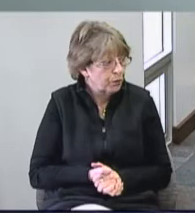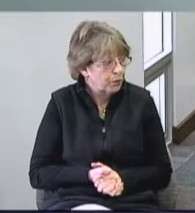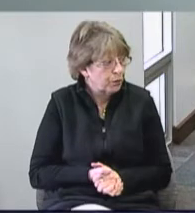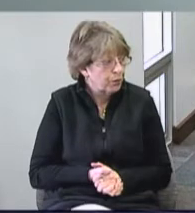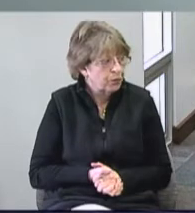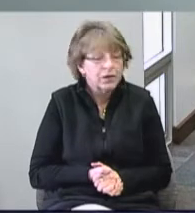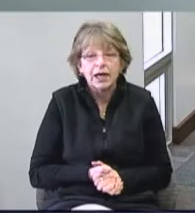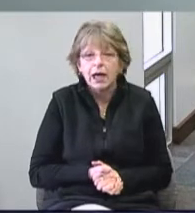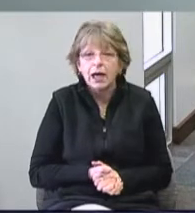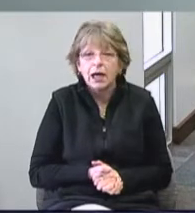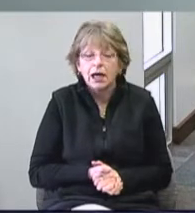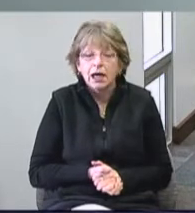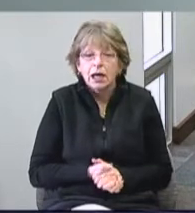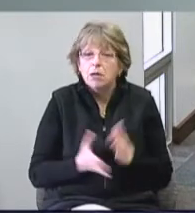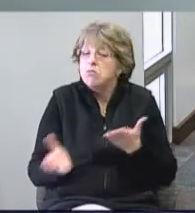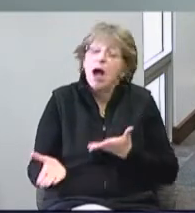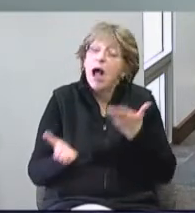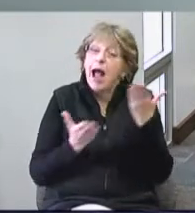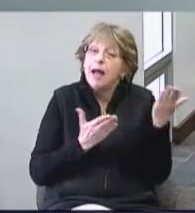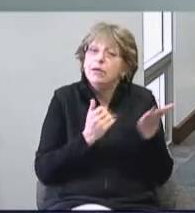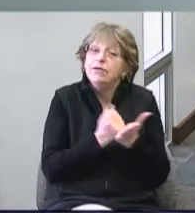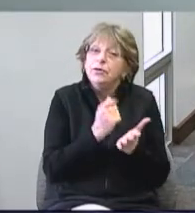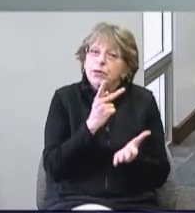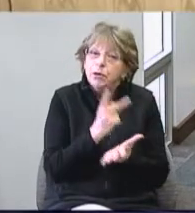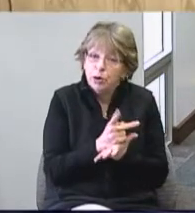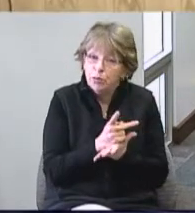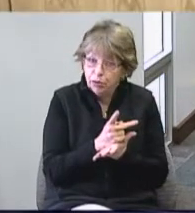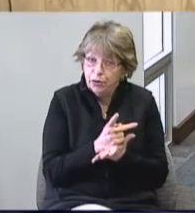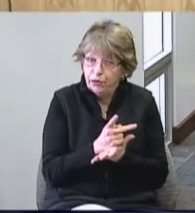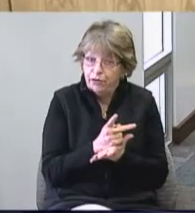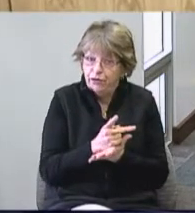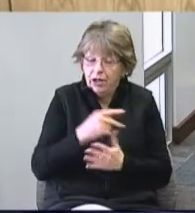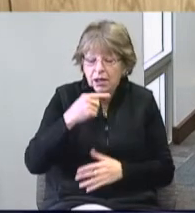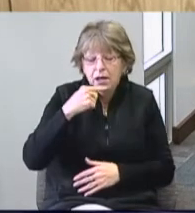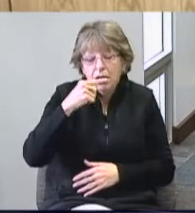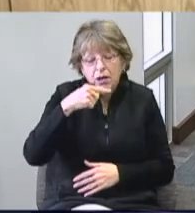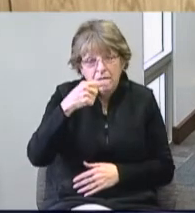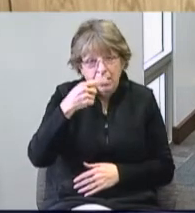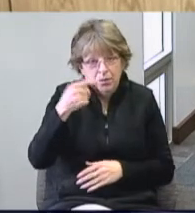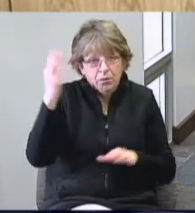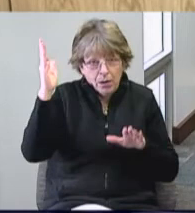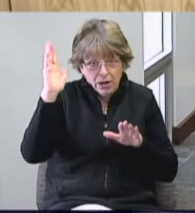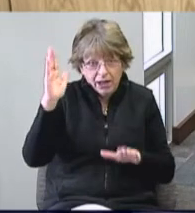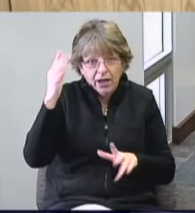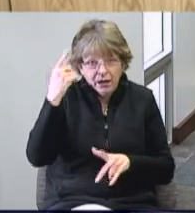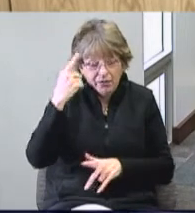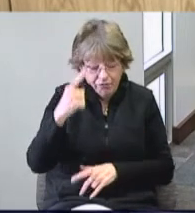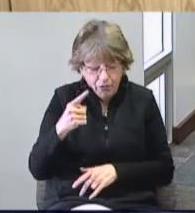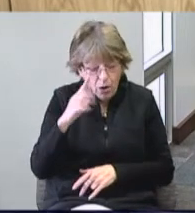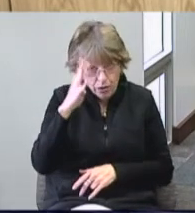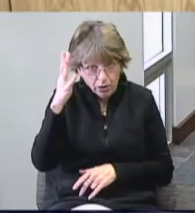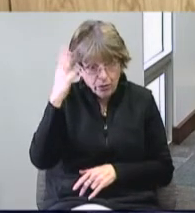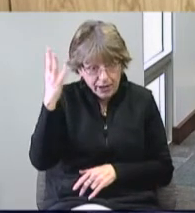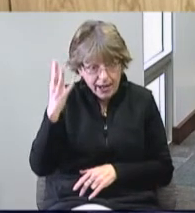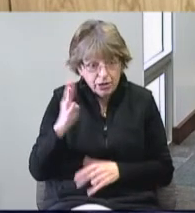Well, I would move to approve setting the public hearing for the petition for the creation of a community improvement district for the Hutchinson